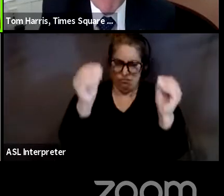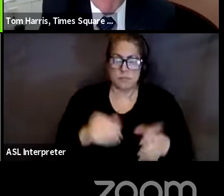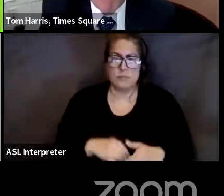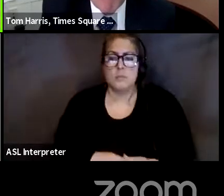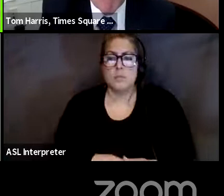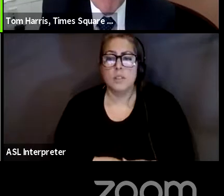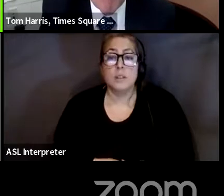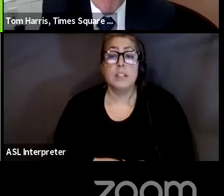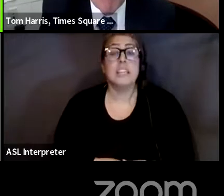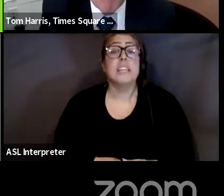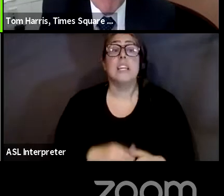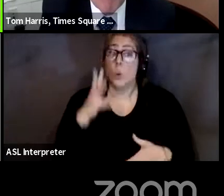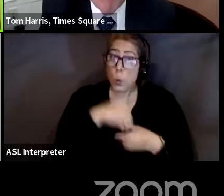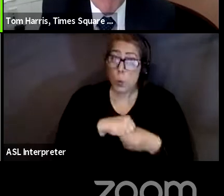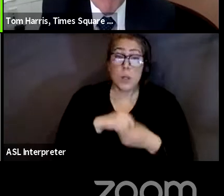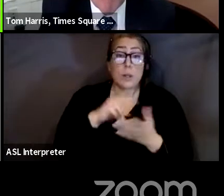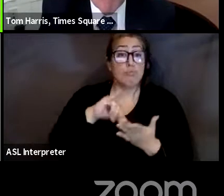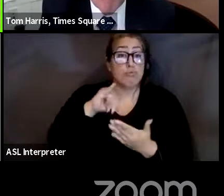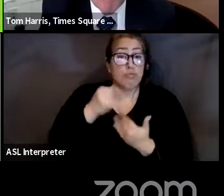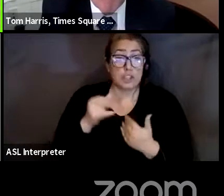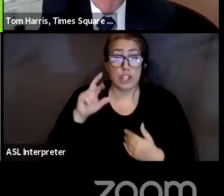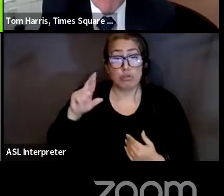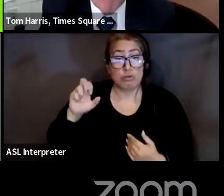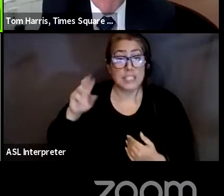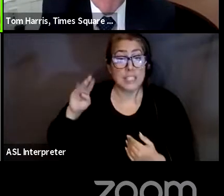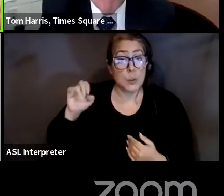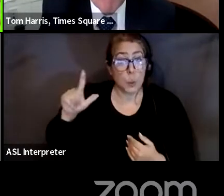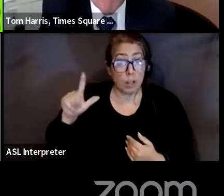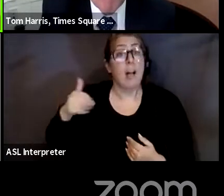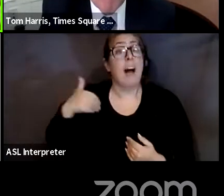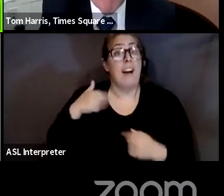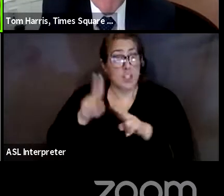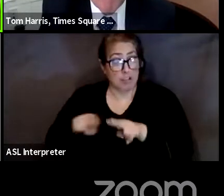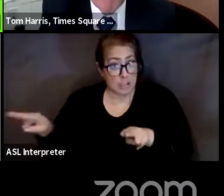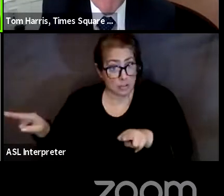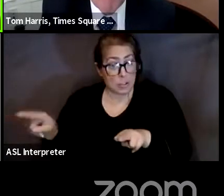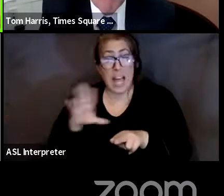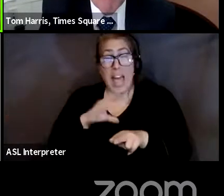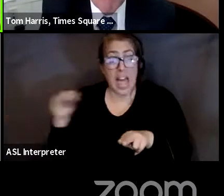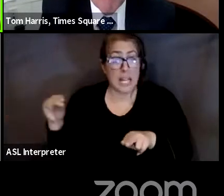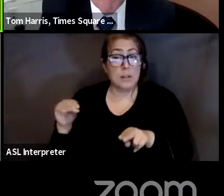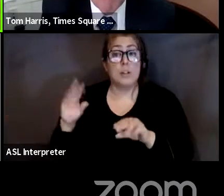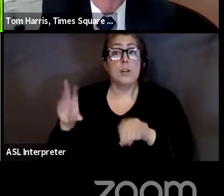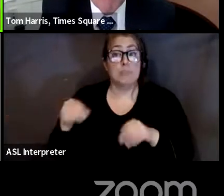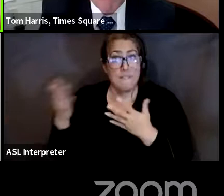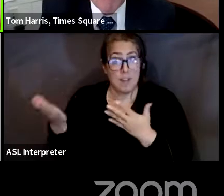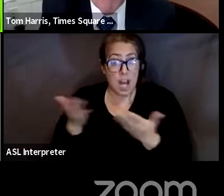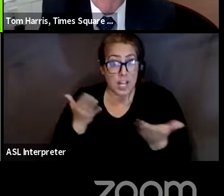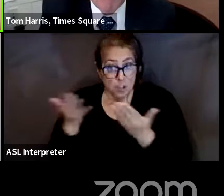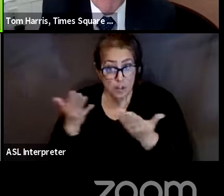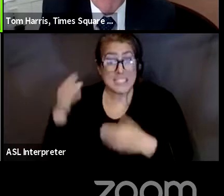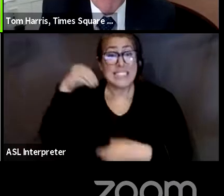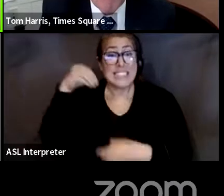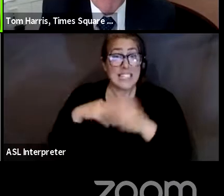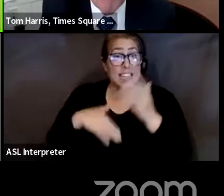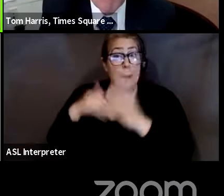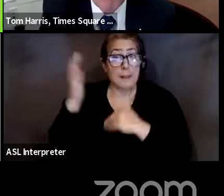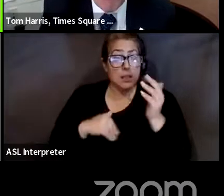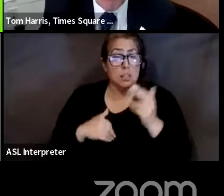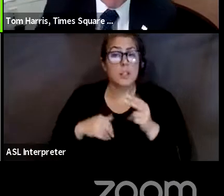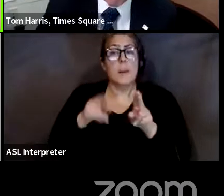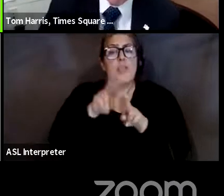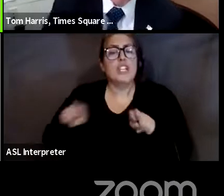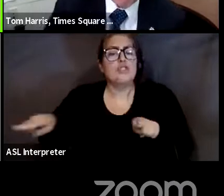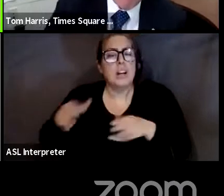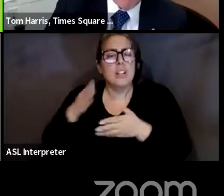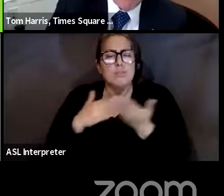Even Project Renewal, they have shelters, and even though they provide the services in the building, the shelter